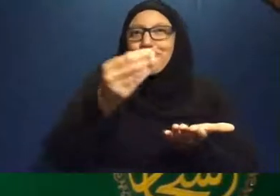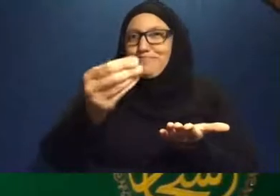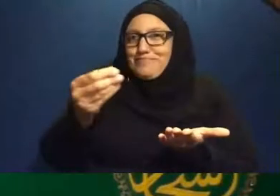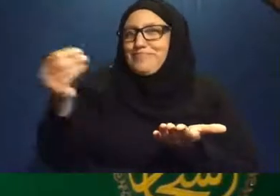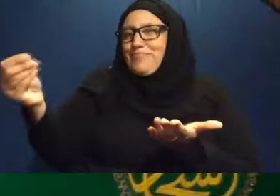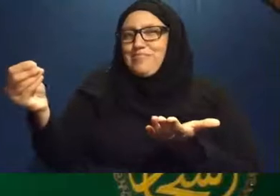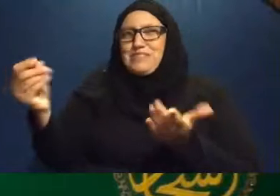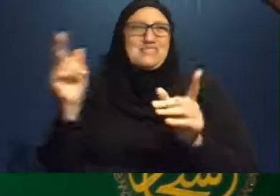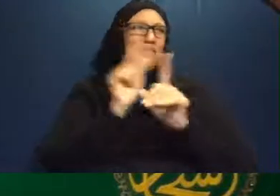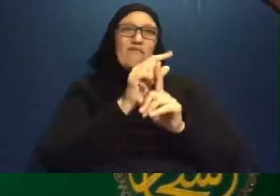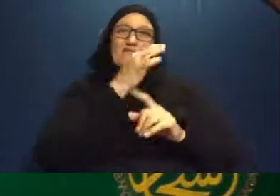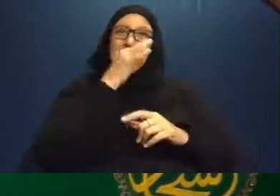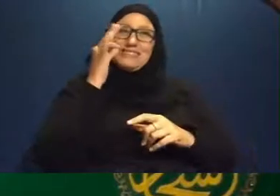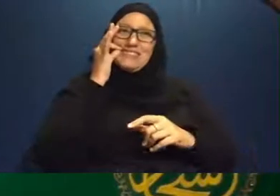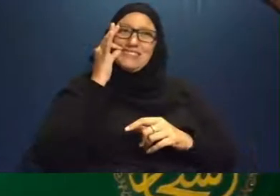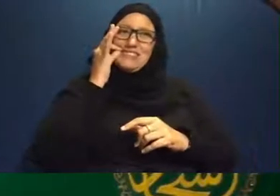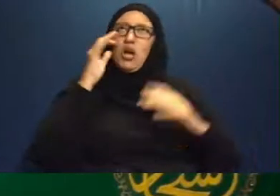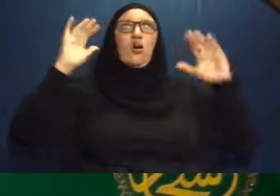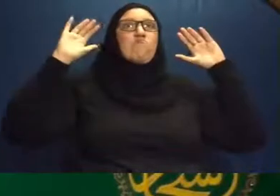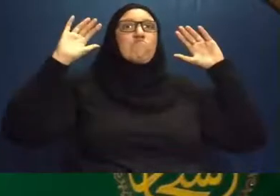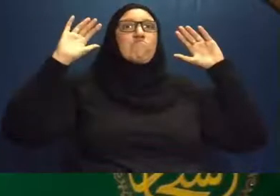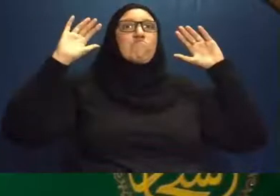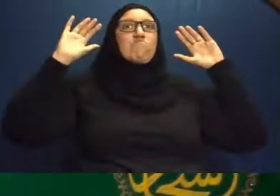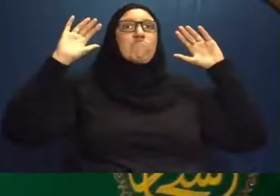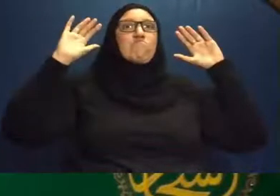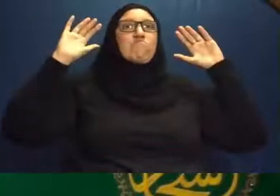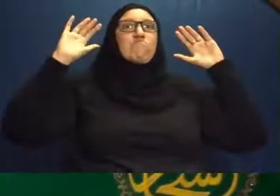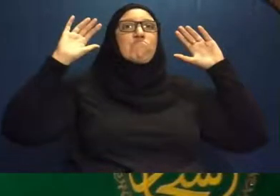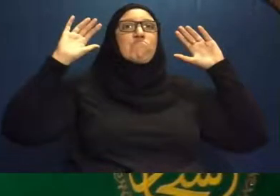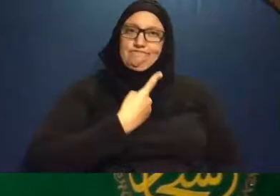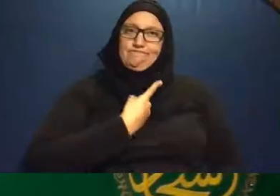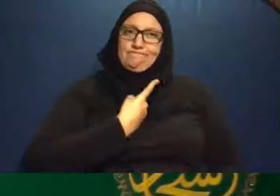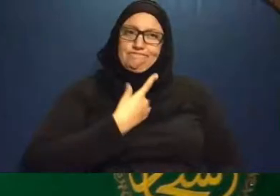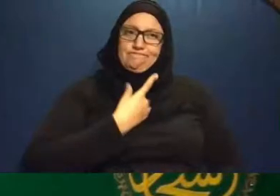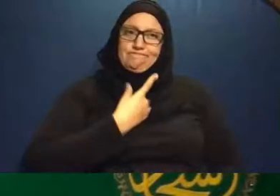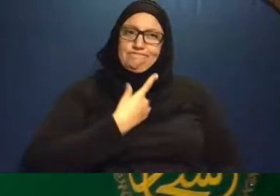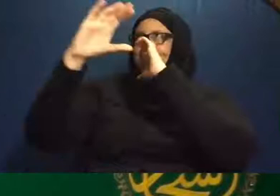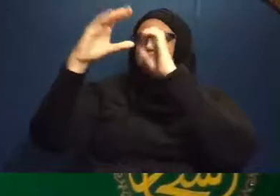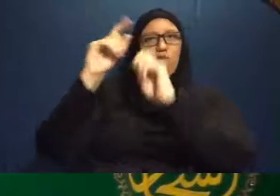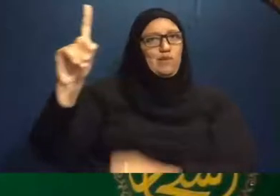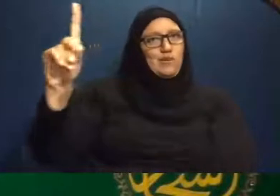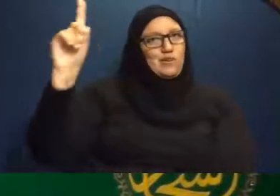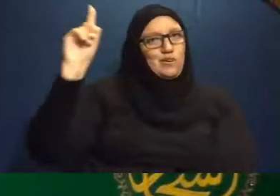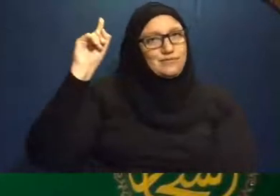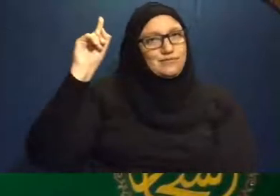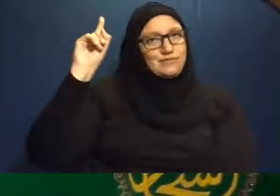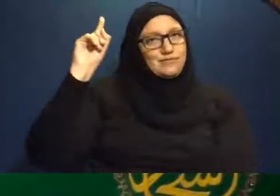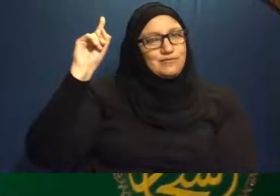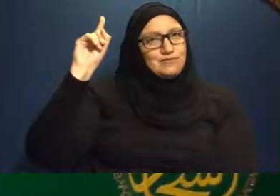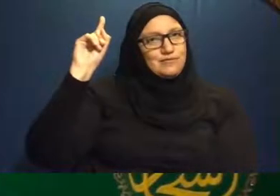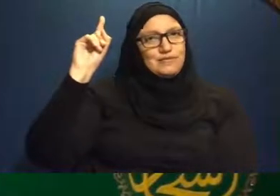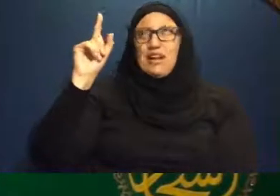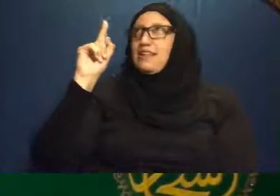The same for fasting. See, it seems that praying is an individual communication with